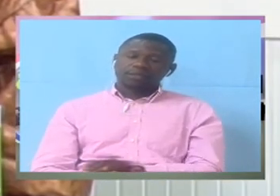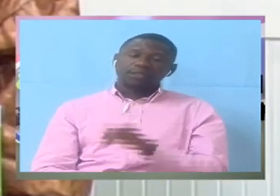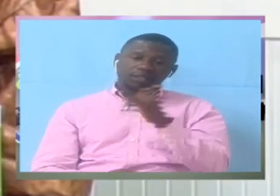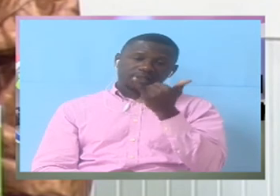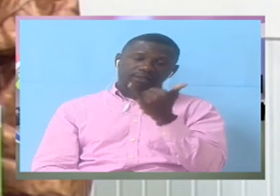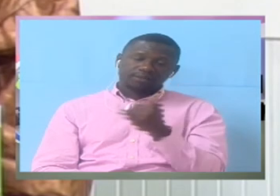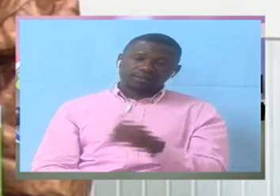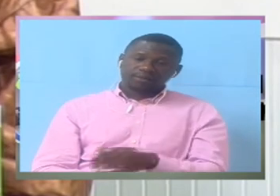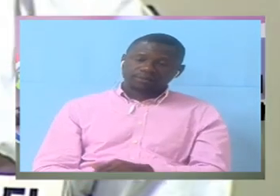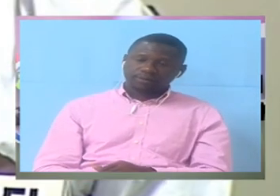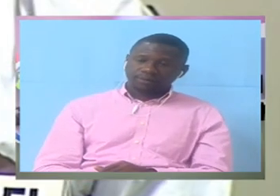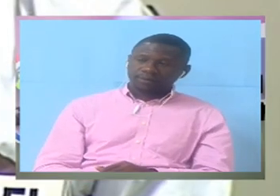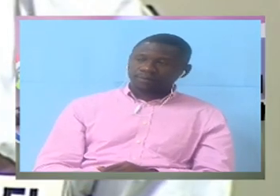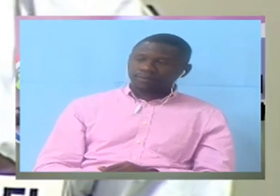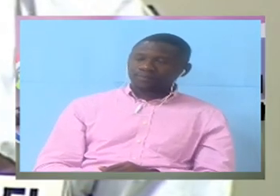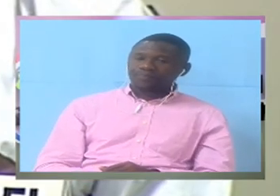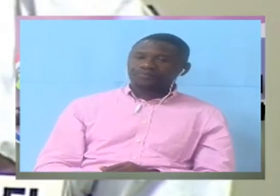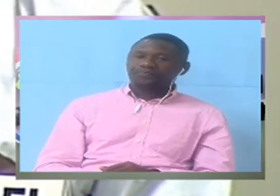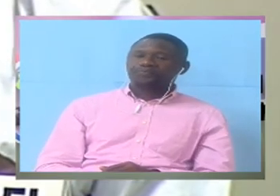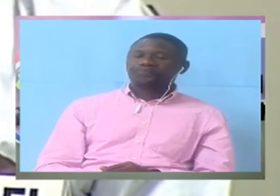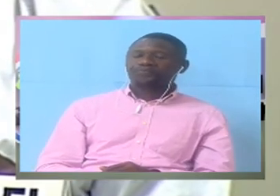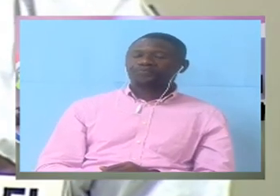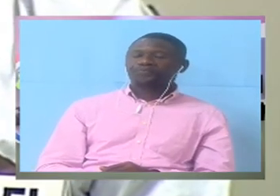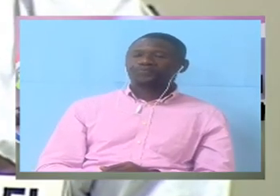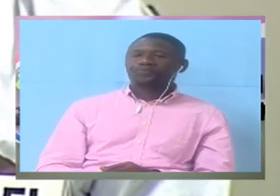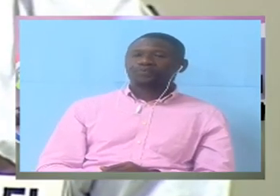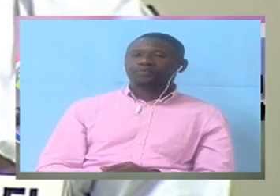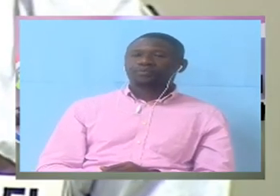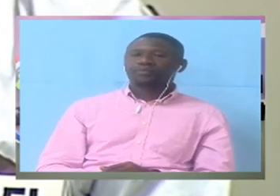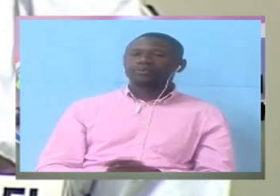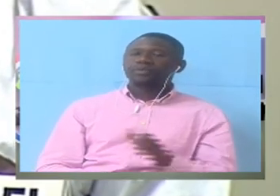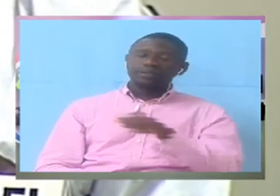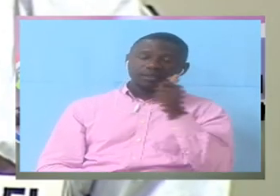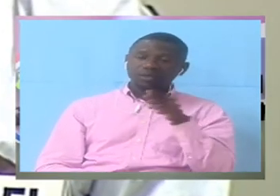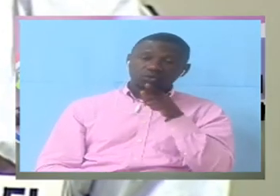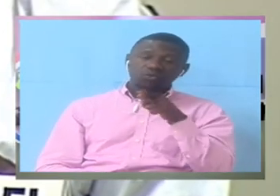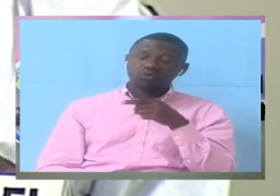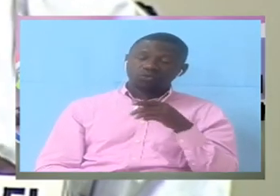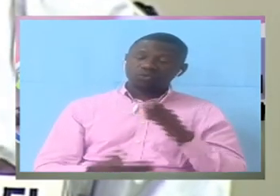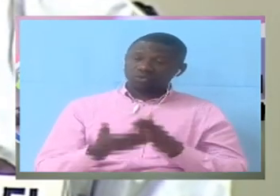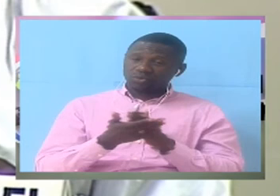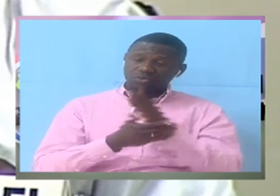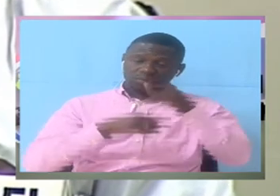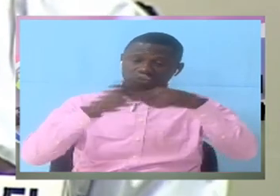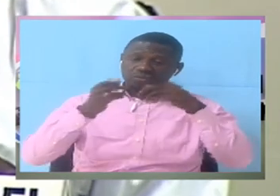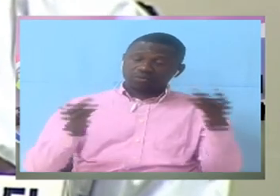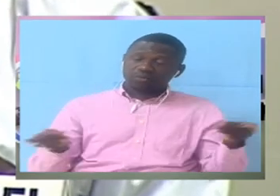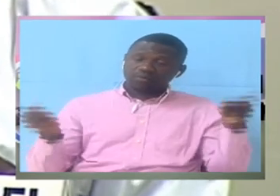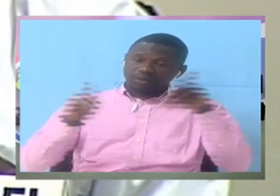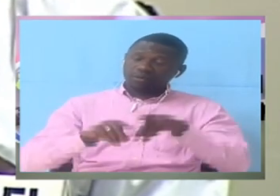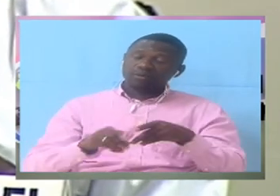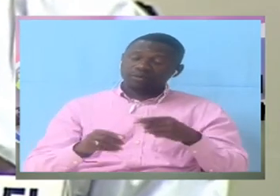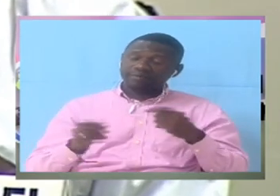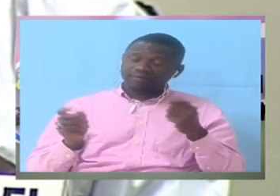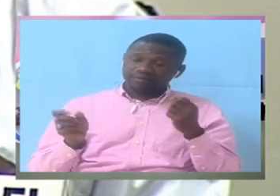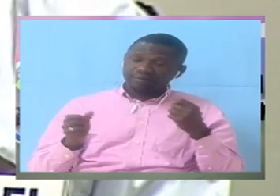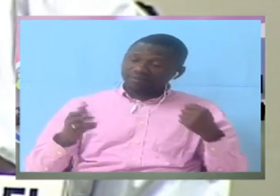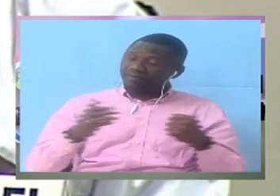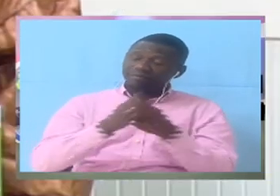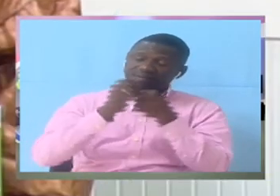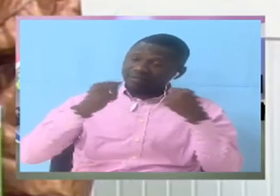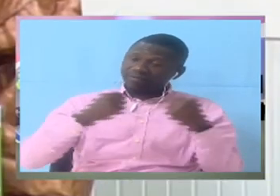Yes. Okay, and you continued to participate in fighting in Liberia, isn't